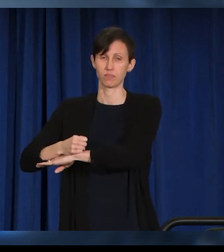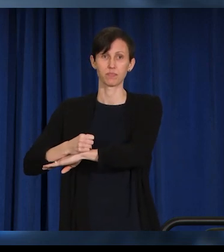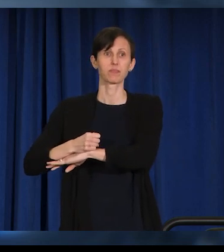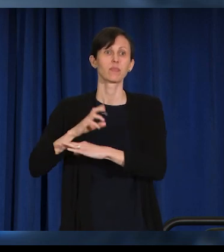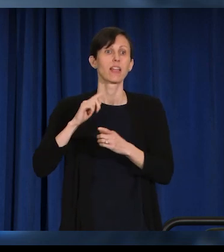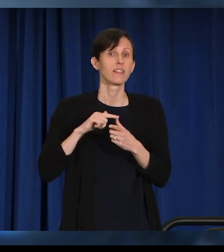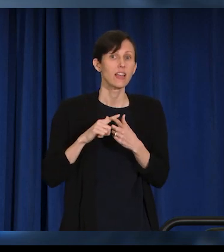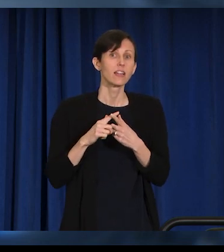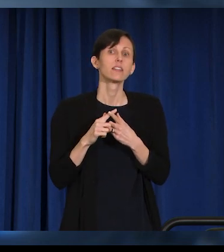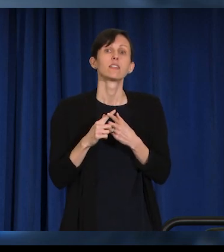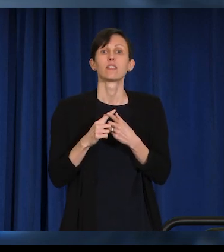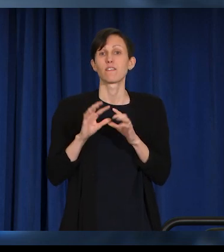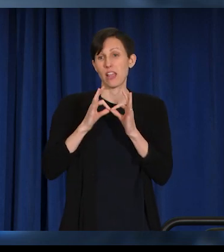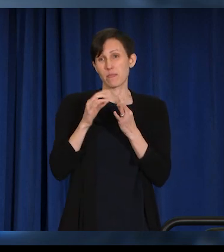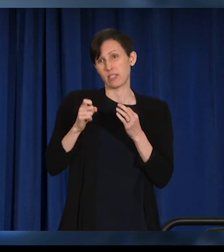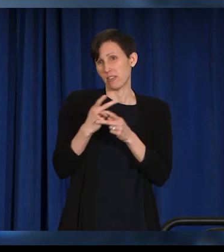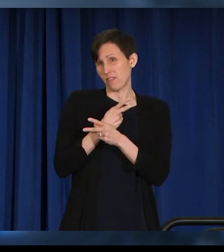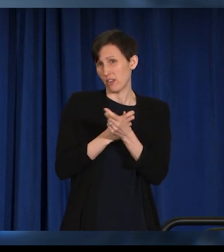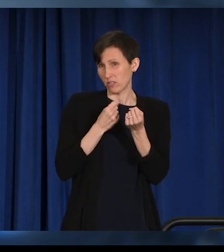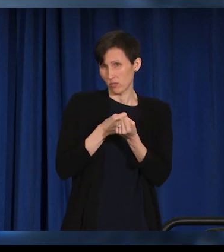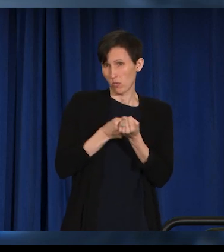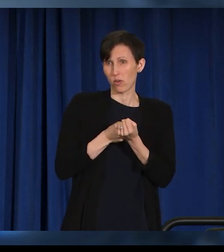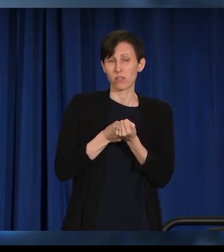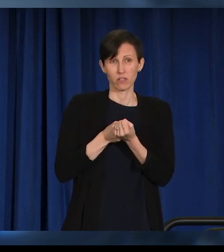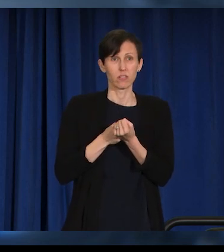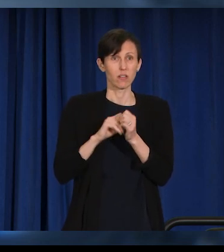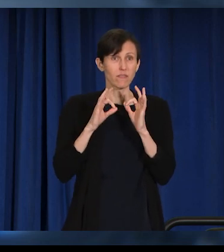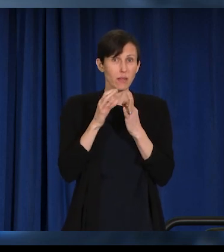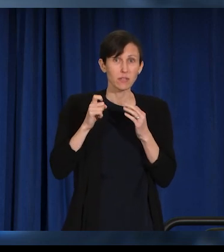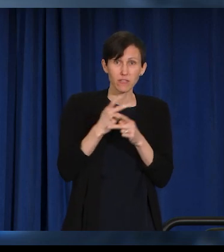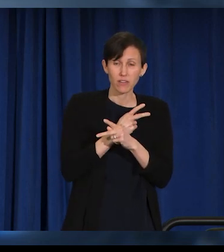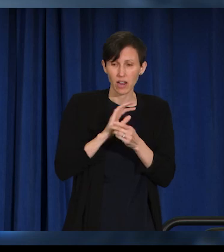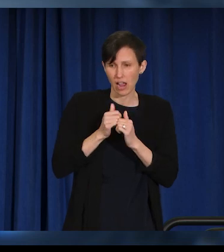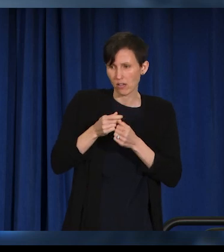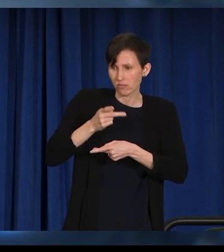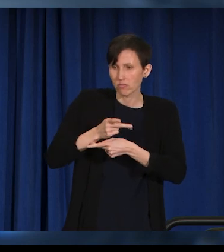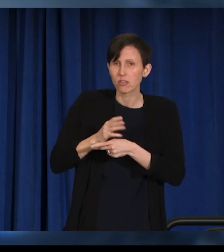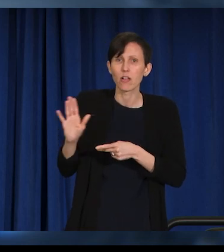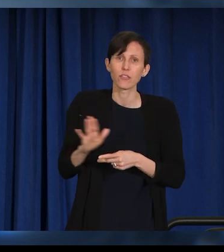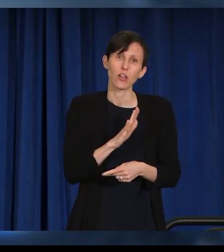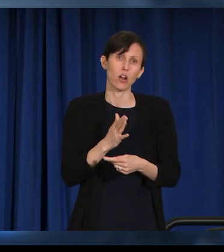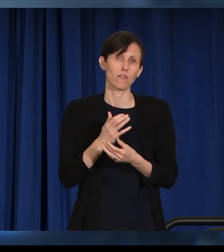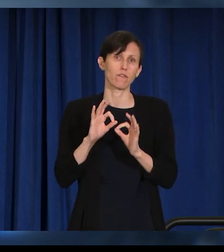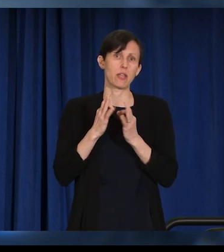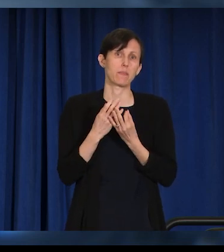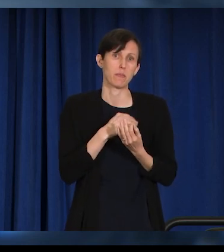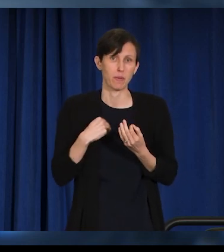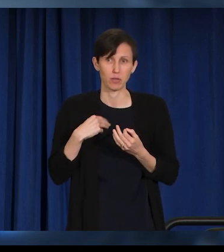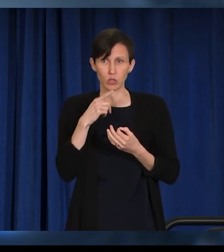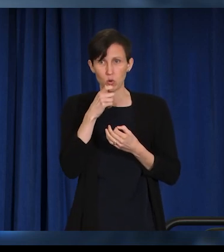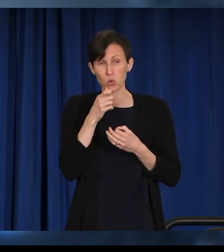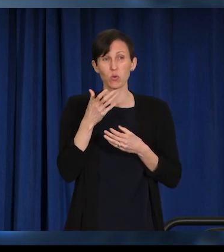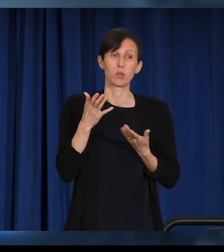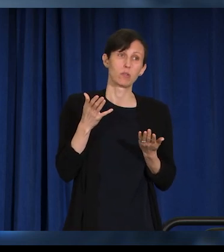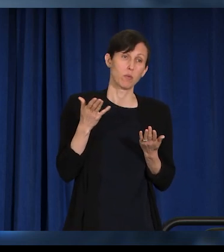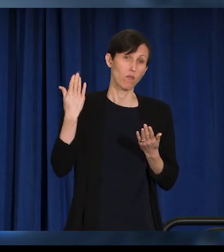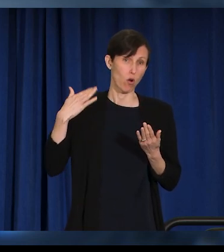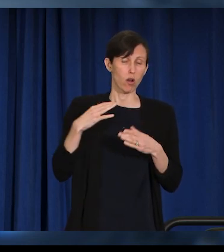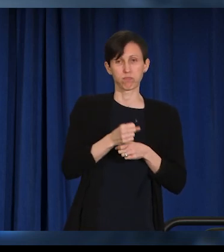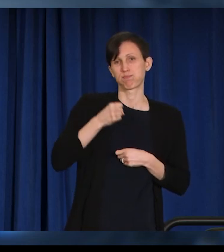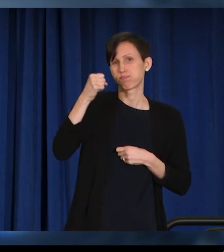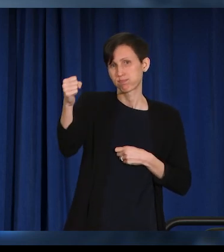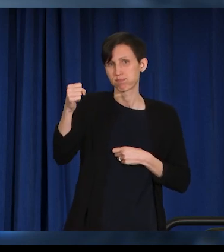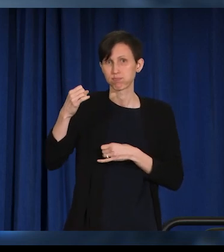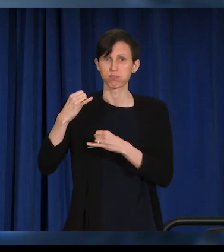families to figure out. So mostly on their own, they had to figure out how to take care of their loved ones that otherwise would have been in these institutions. There was a lack